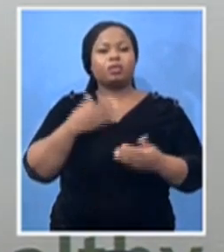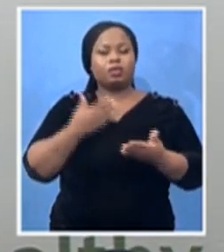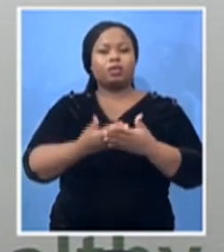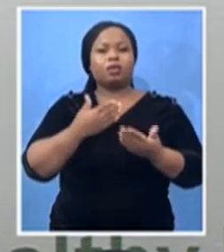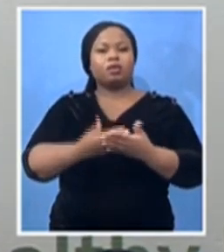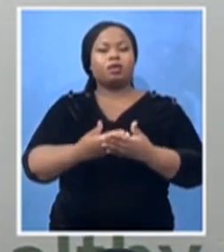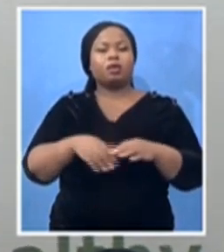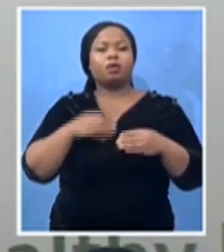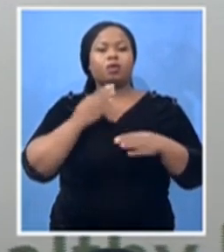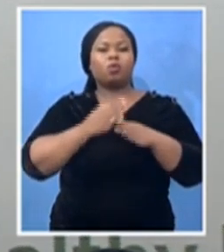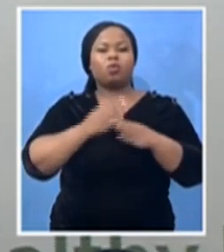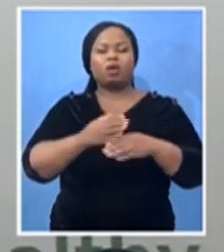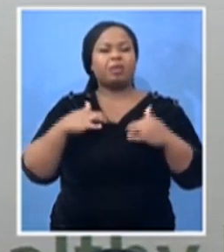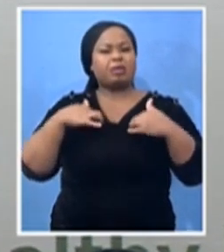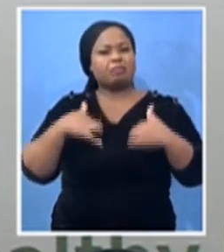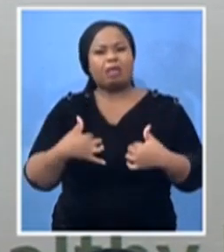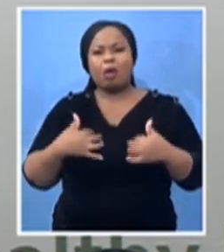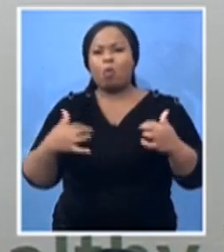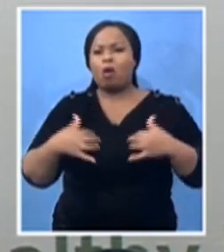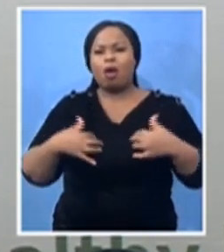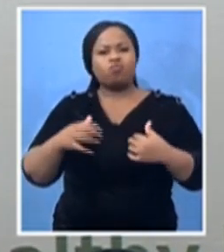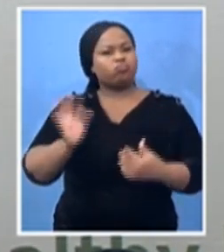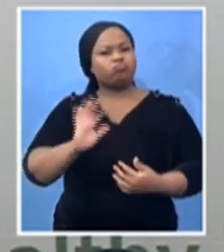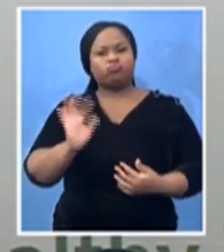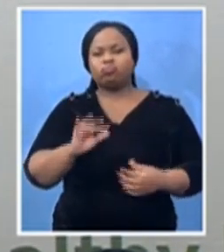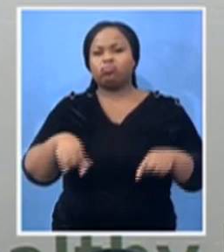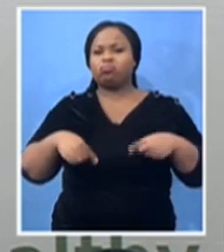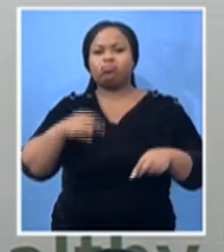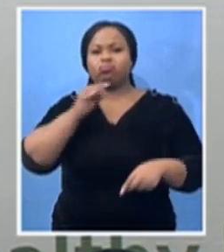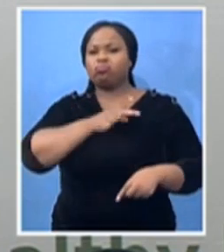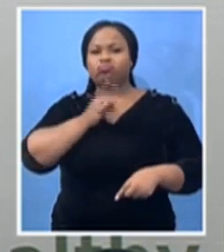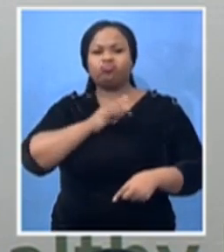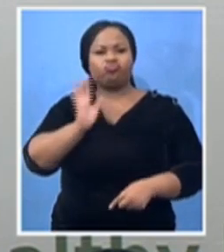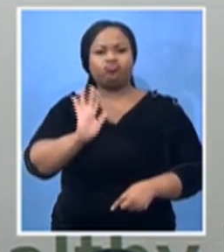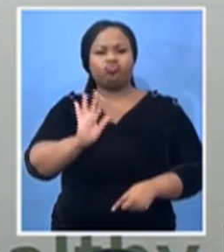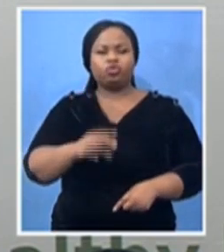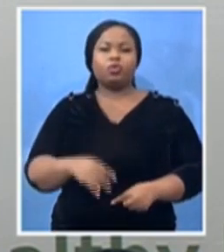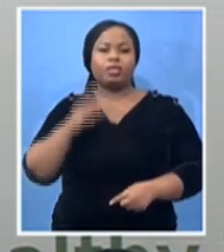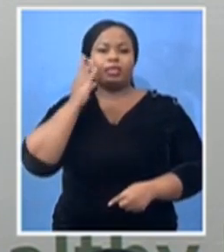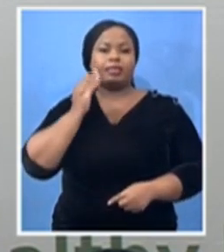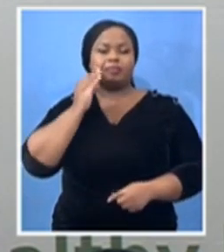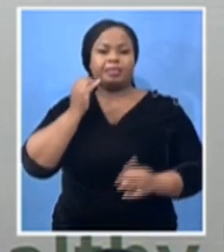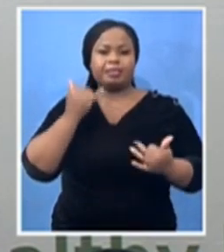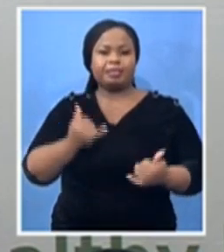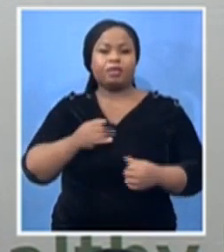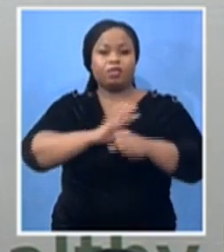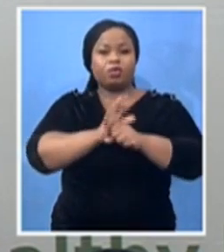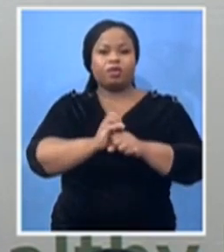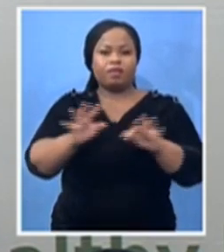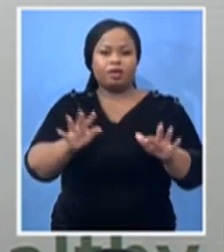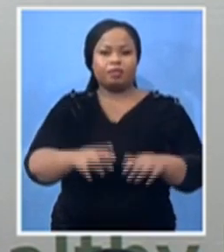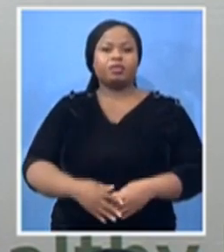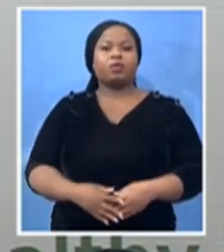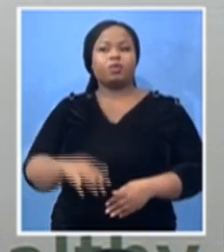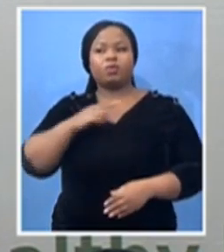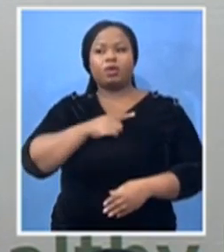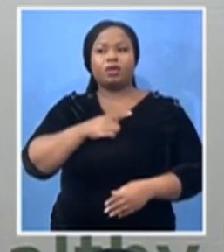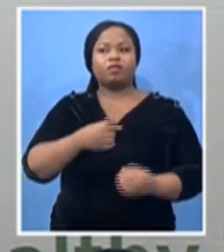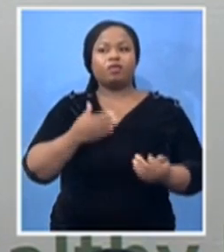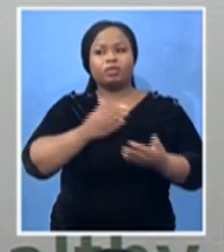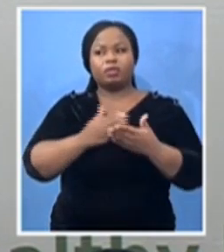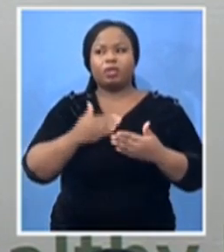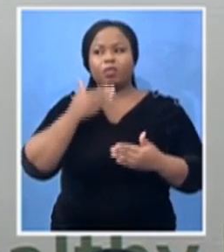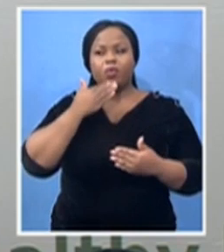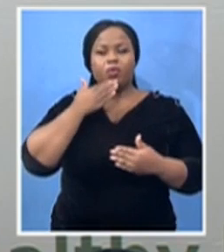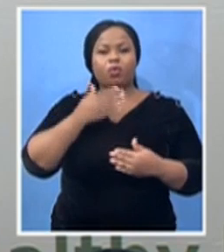without fear when they face this pandemic. These are our unsung heroes, these are our unsung heroines. And in the year